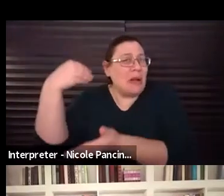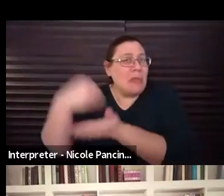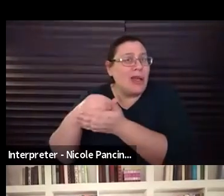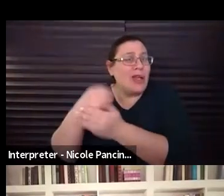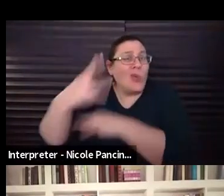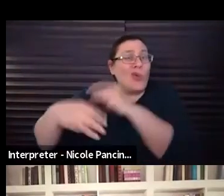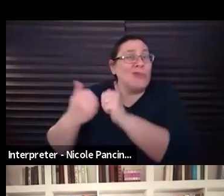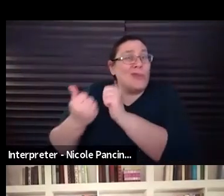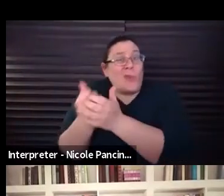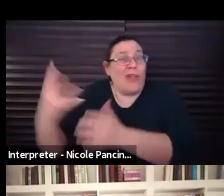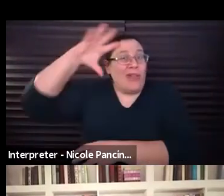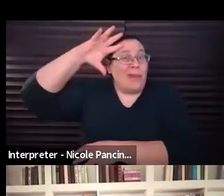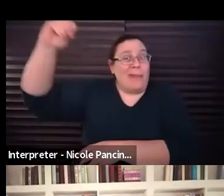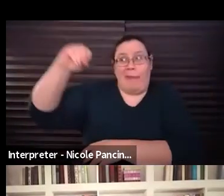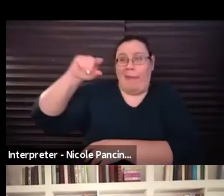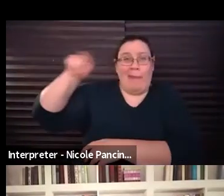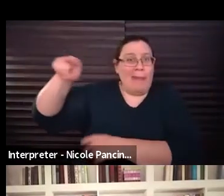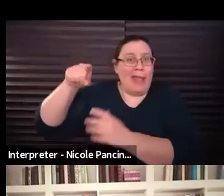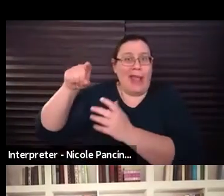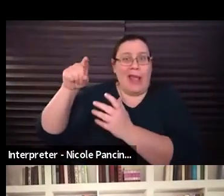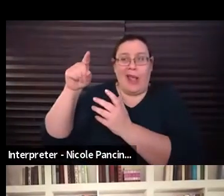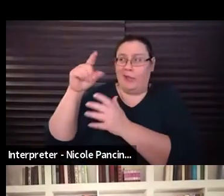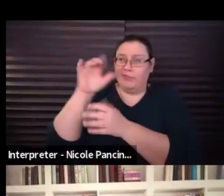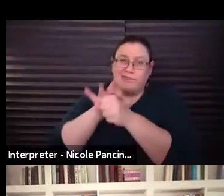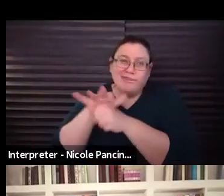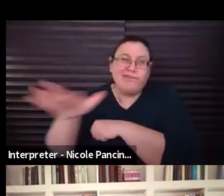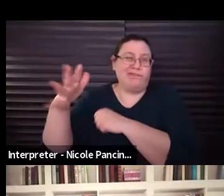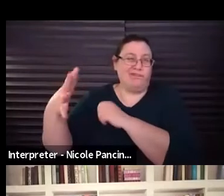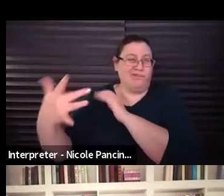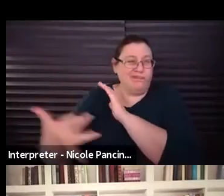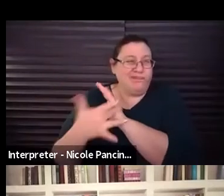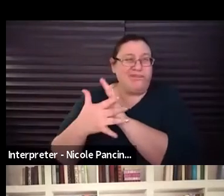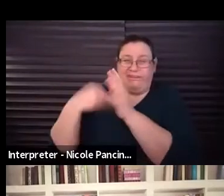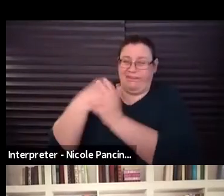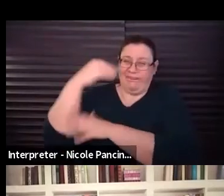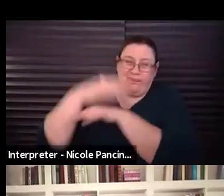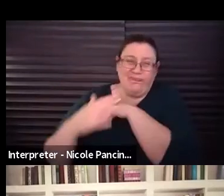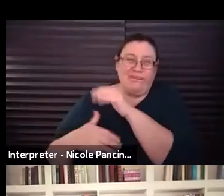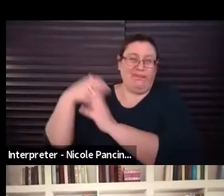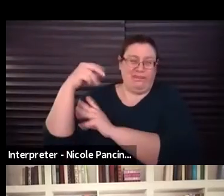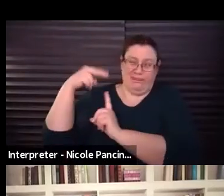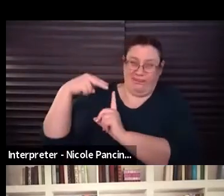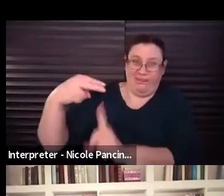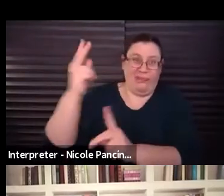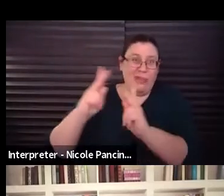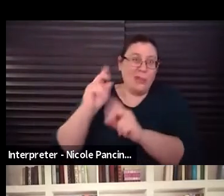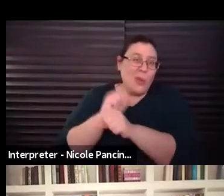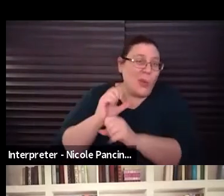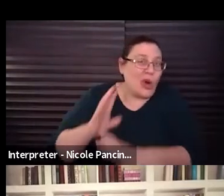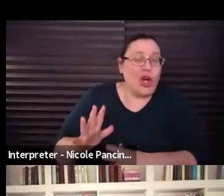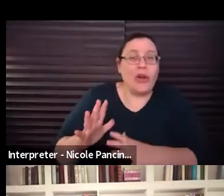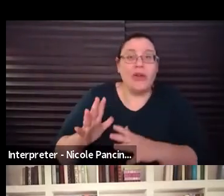man, a company with the money and the technology to be able to track what workers are doing. There have been very